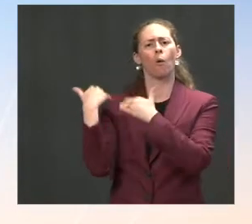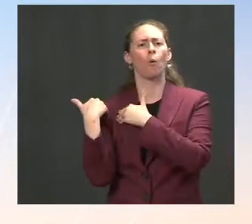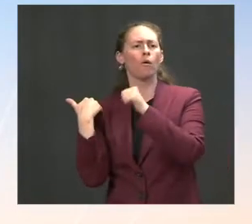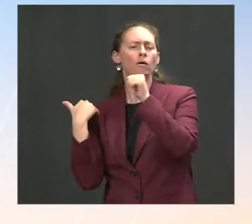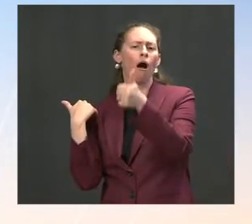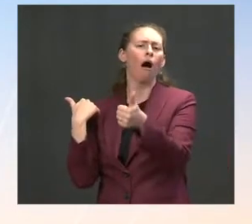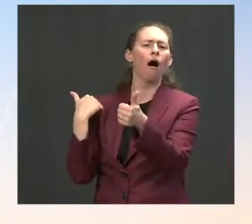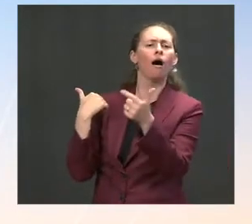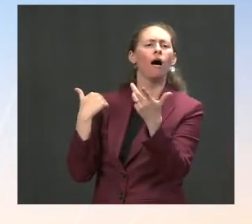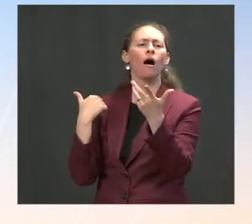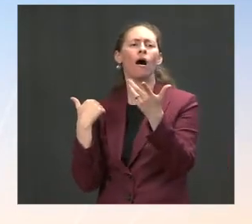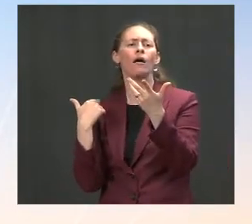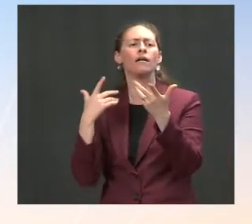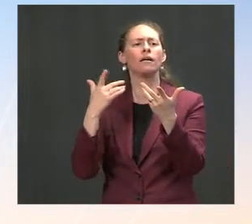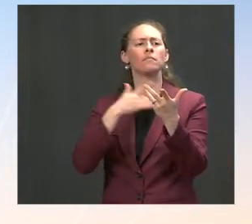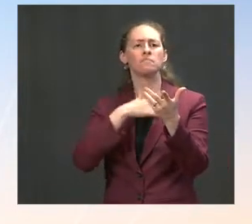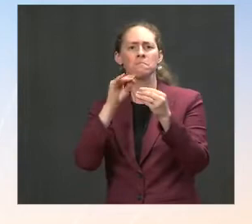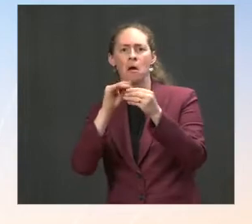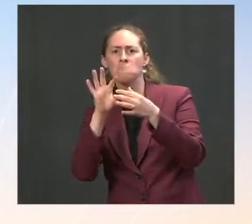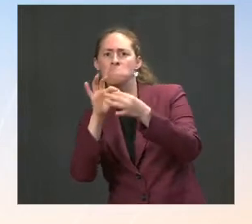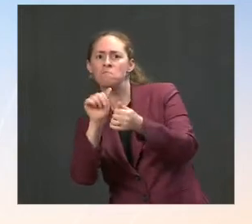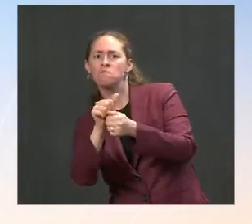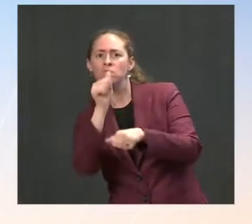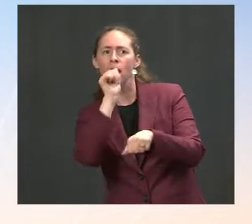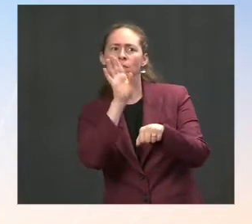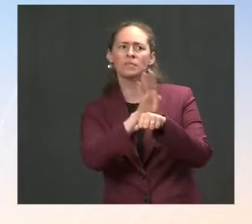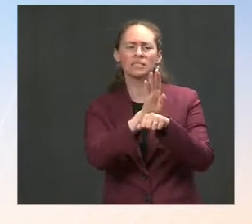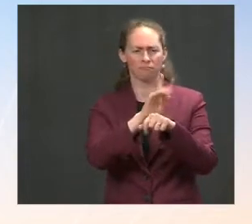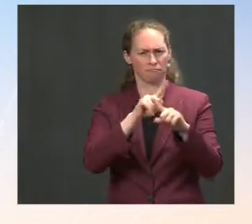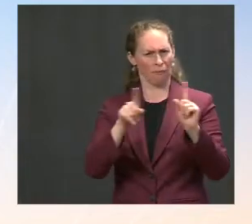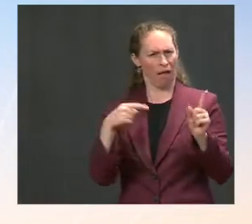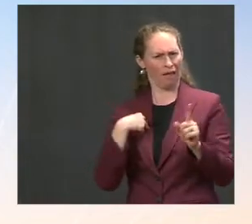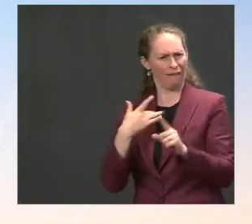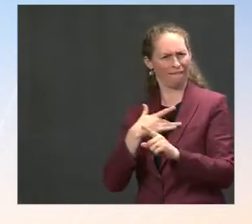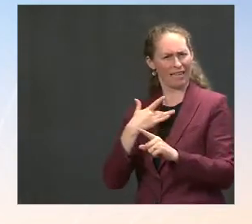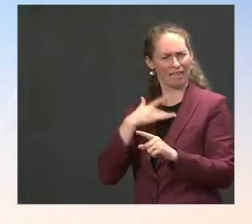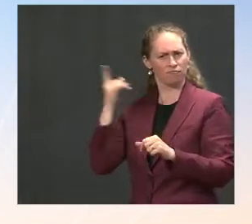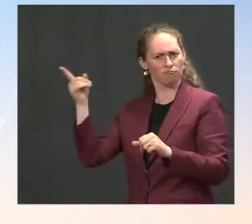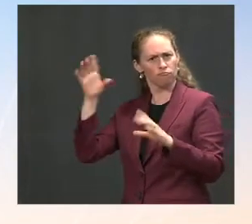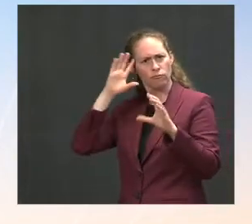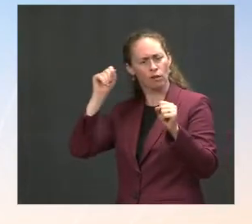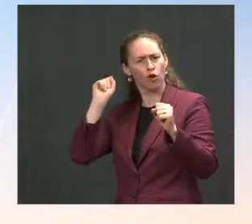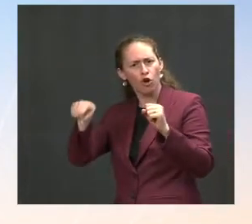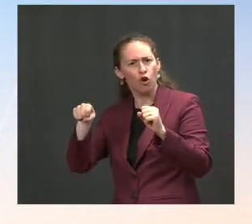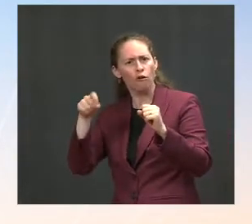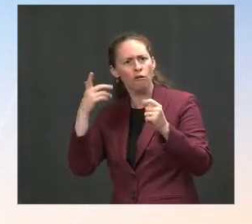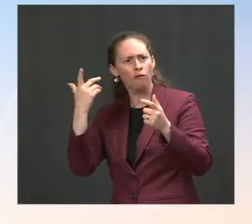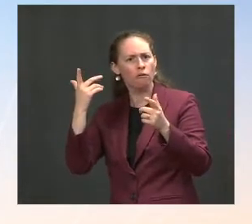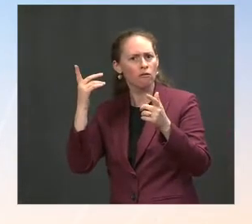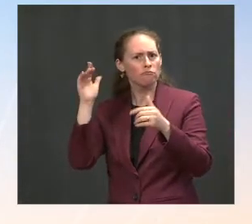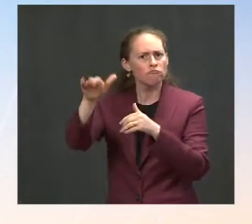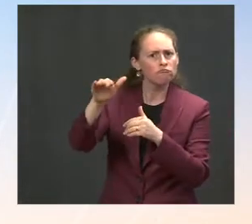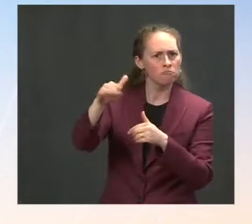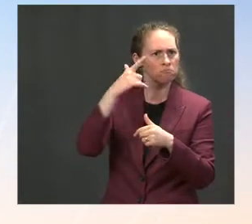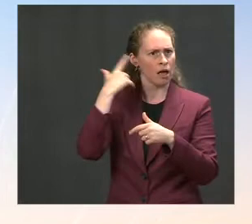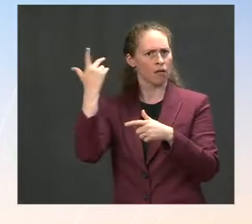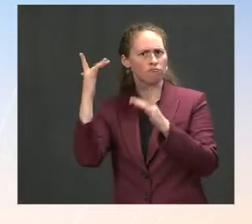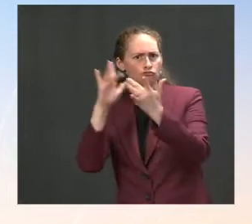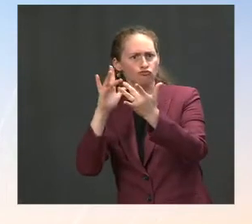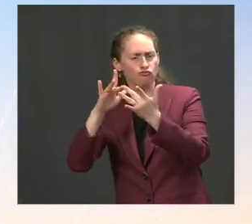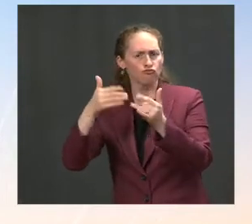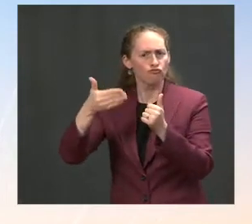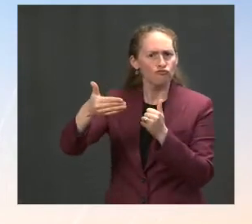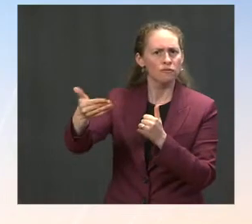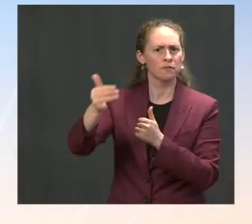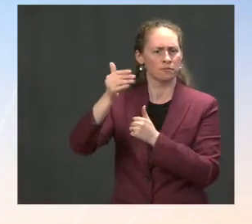private corporations. But a president talks to corporations and leaders all the time. Certainly during the rescue plan when he was vice president, it happened all the time, talking